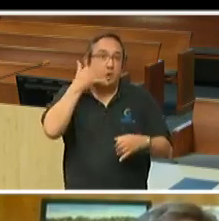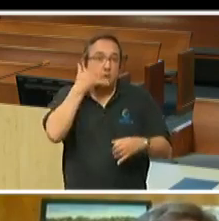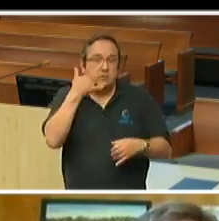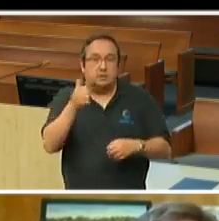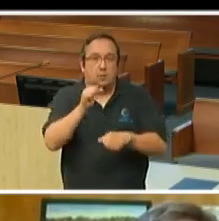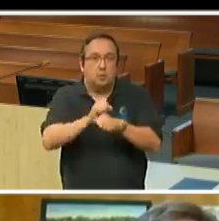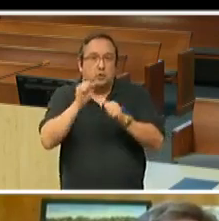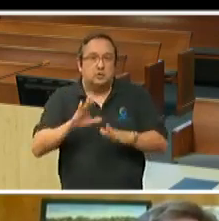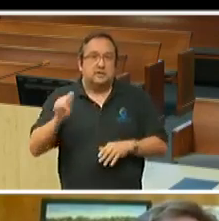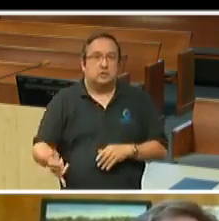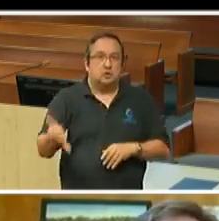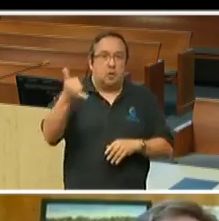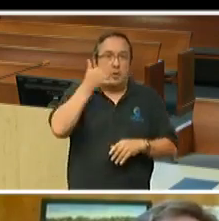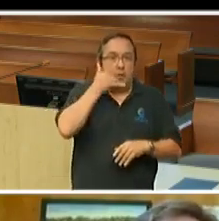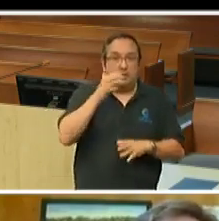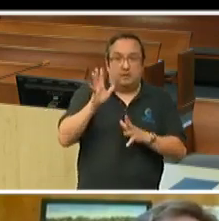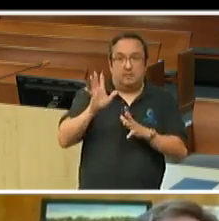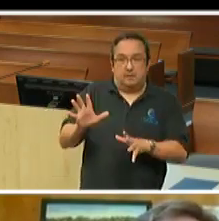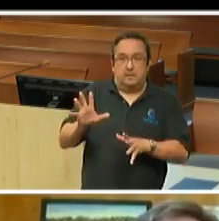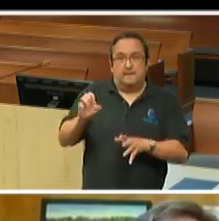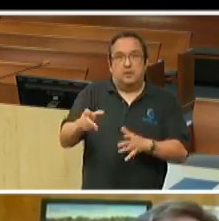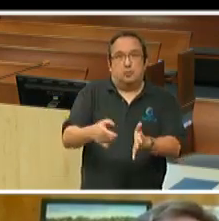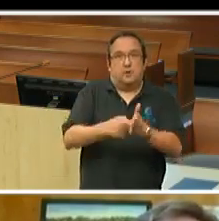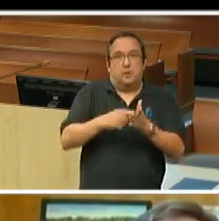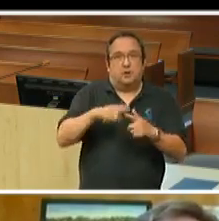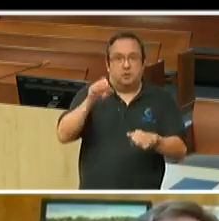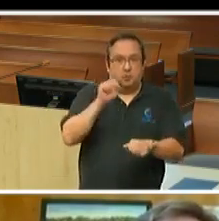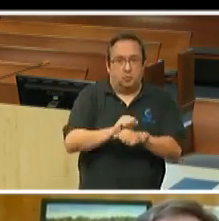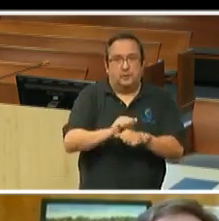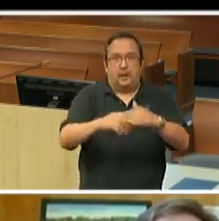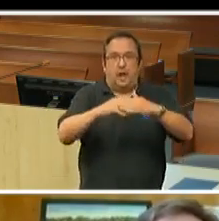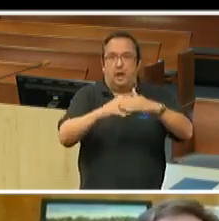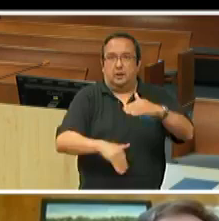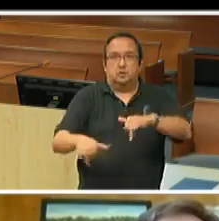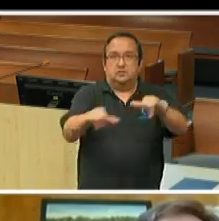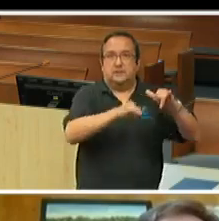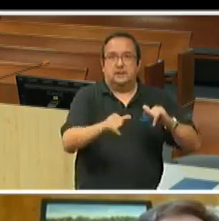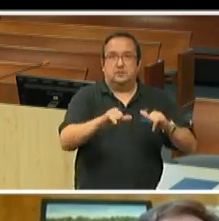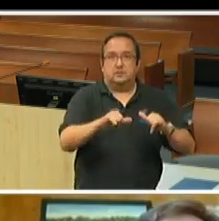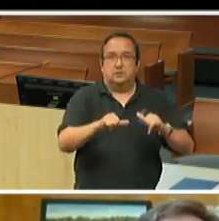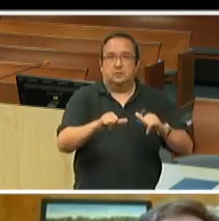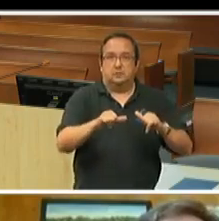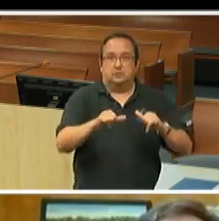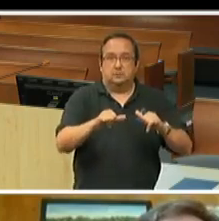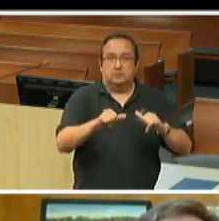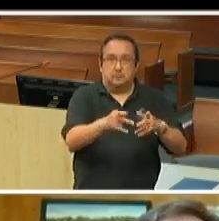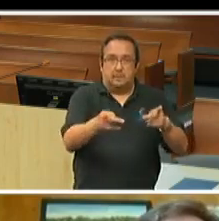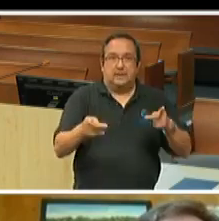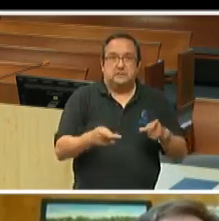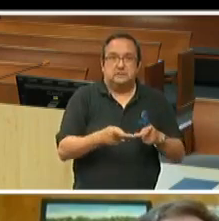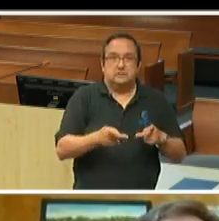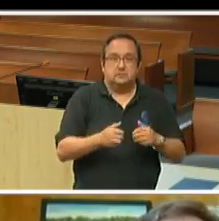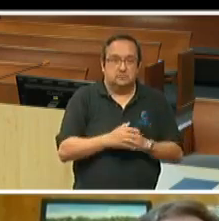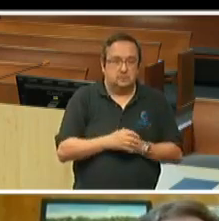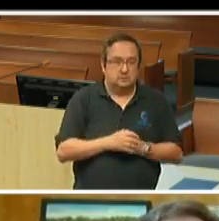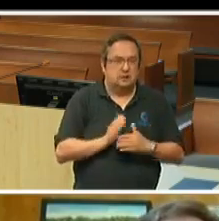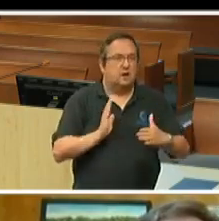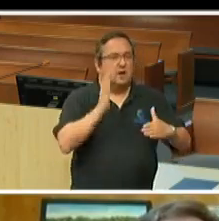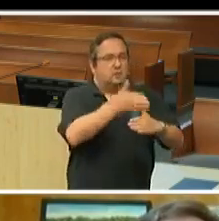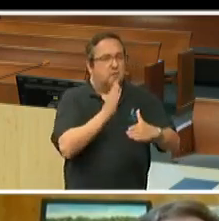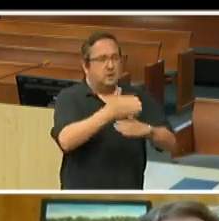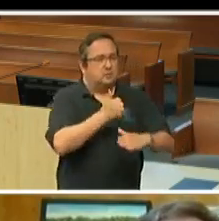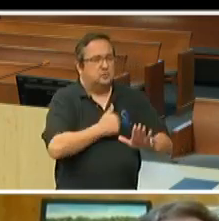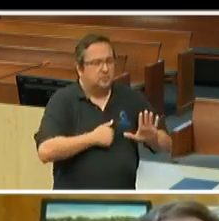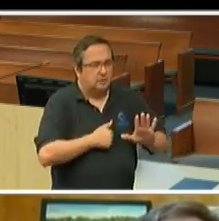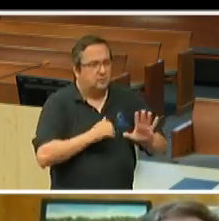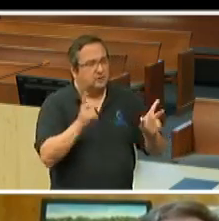who believe that they are being required to work in substandard conditions. I'm sorry to interrupt. I know I'm trying to figure out how